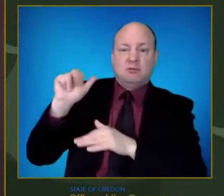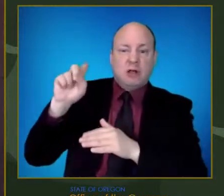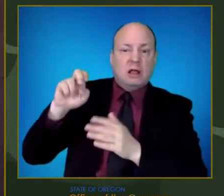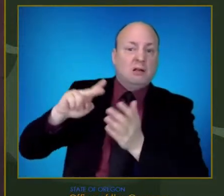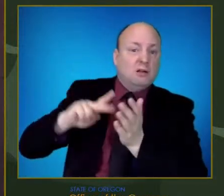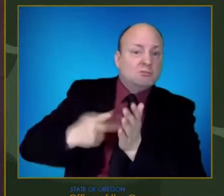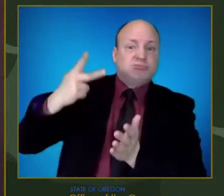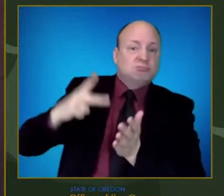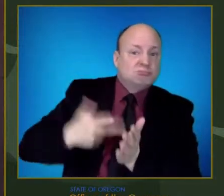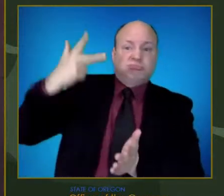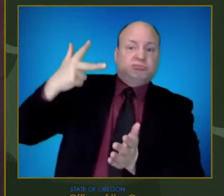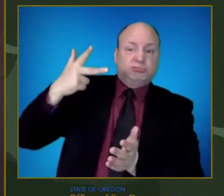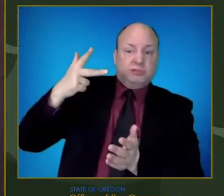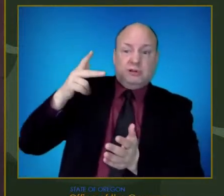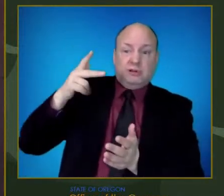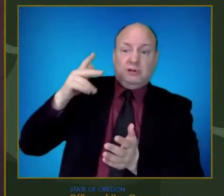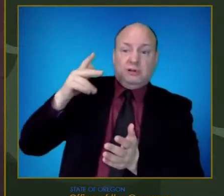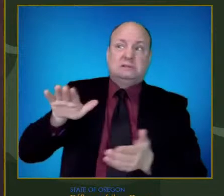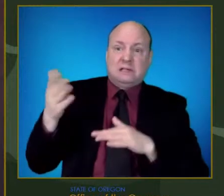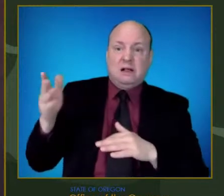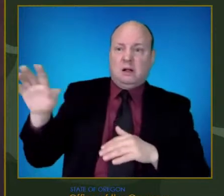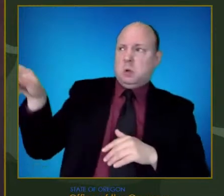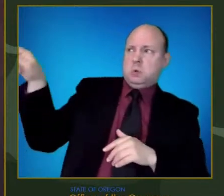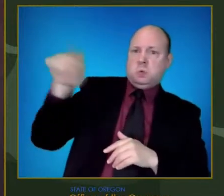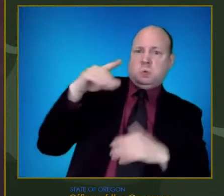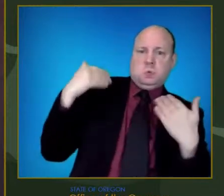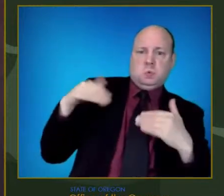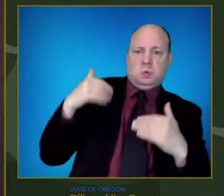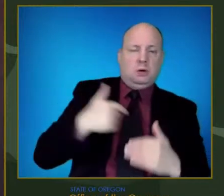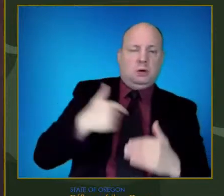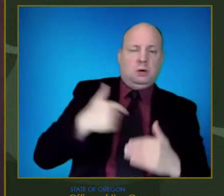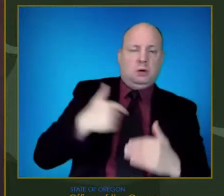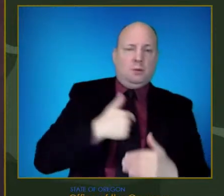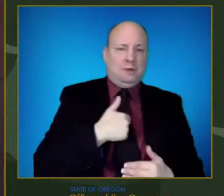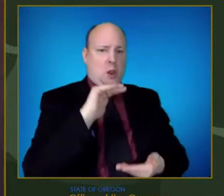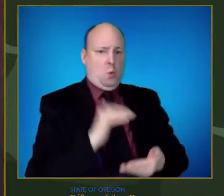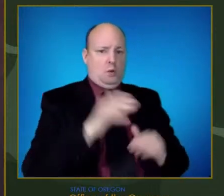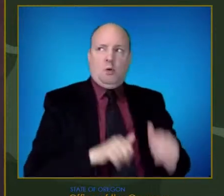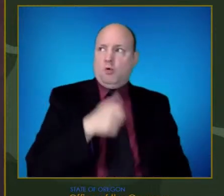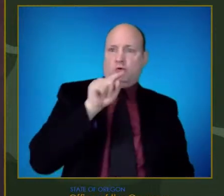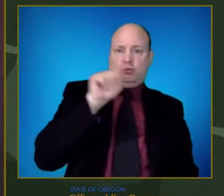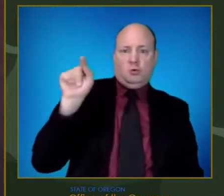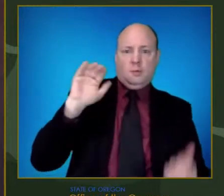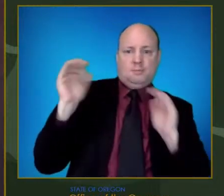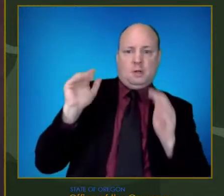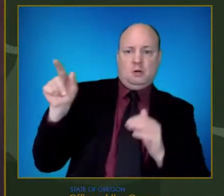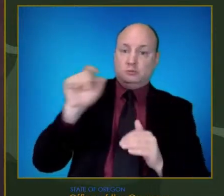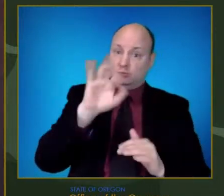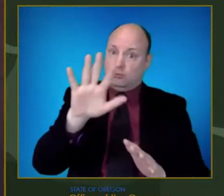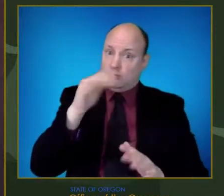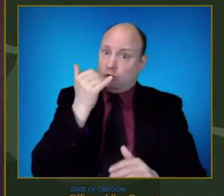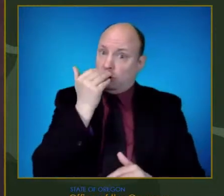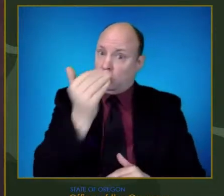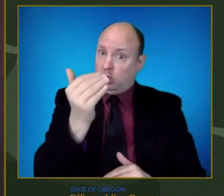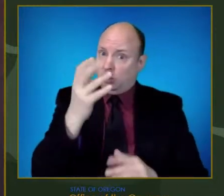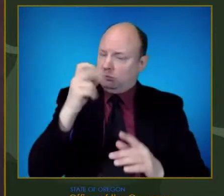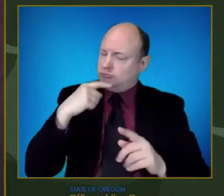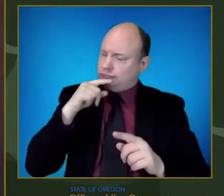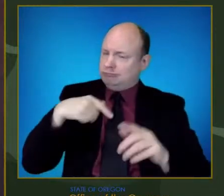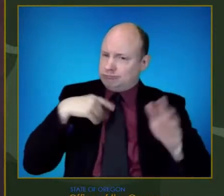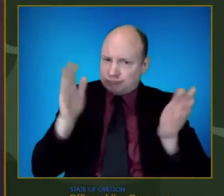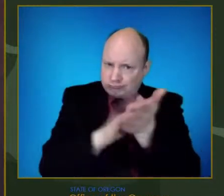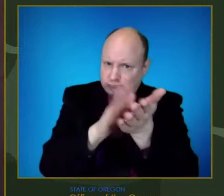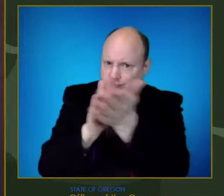would have died. That's more than 4,000 additional Oregonians that would have died from